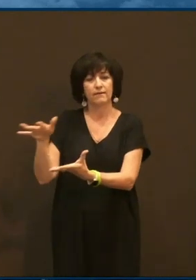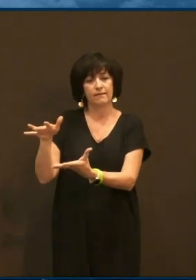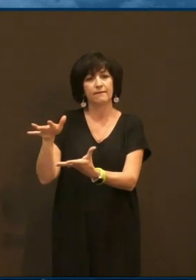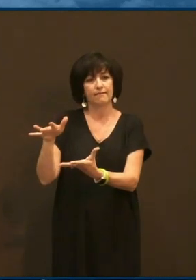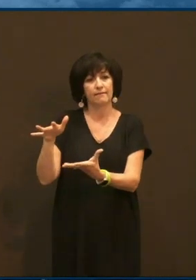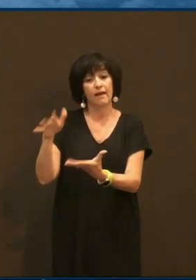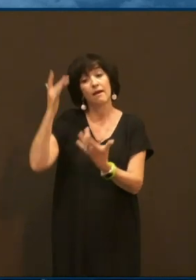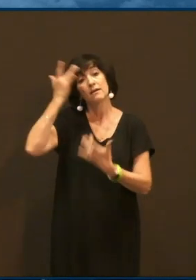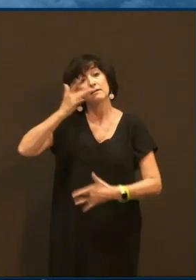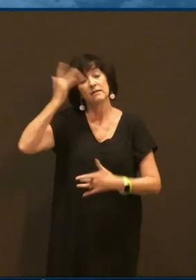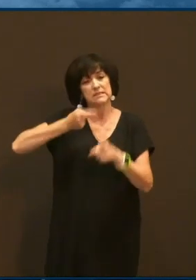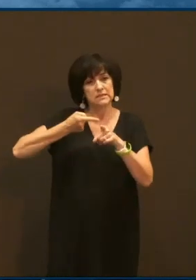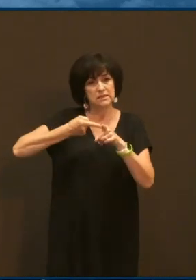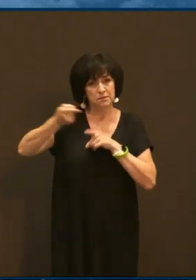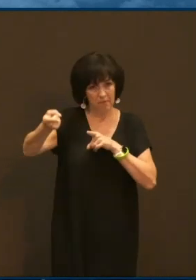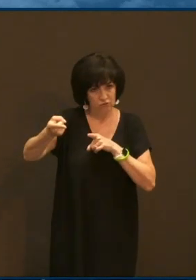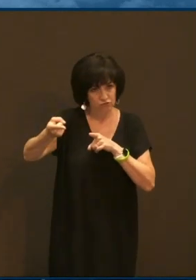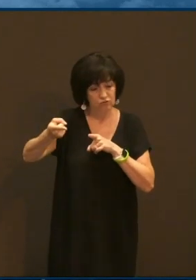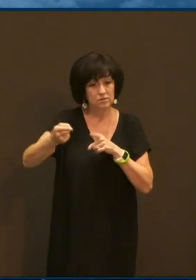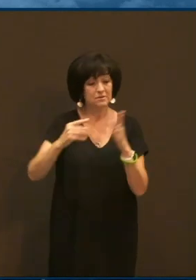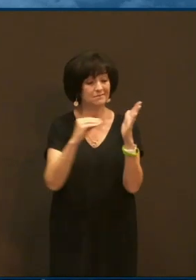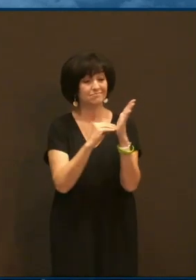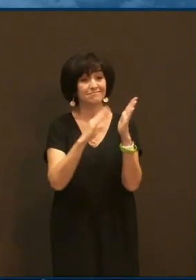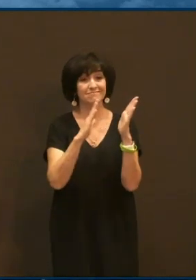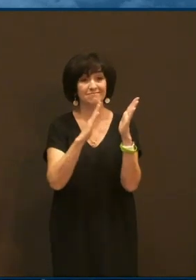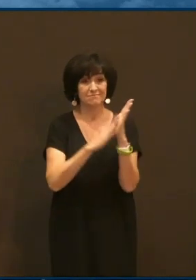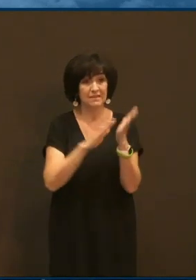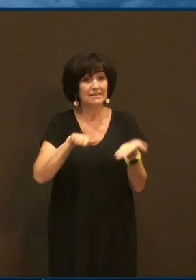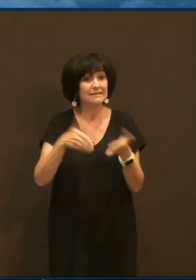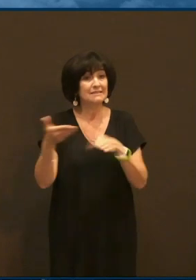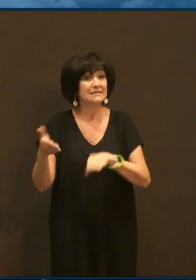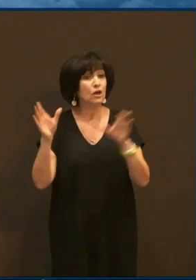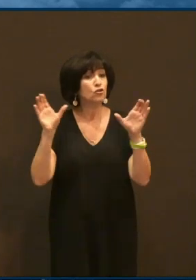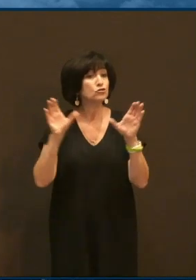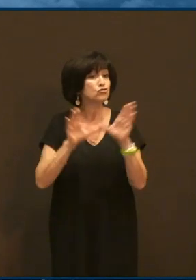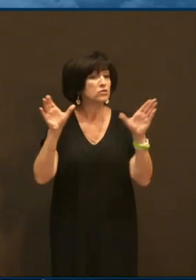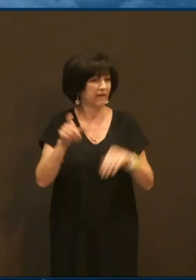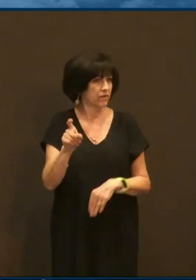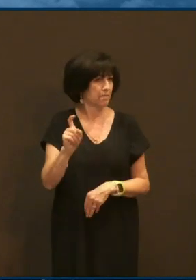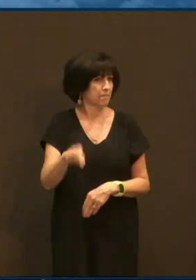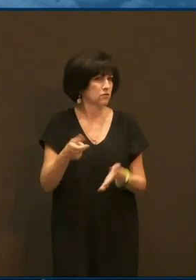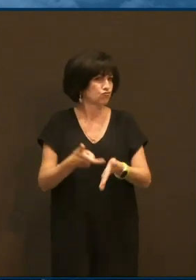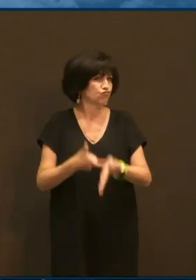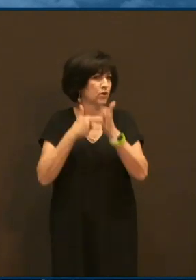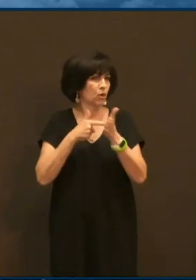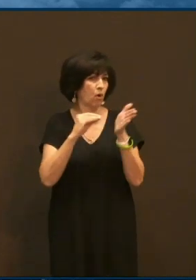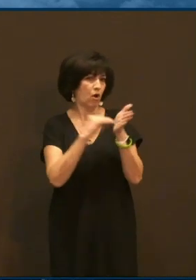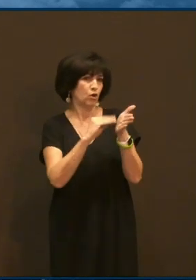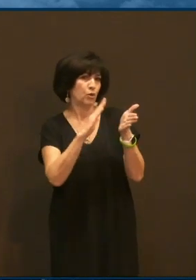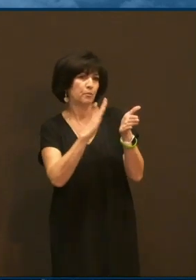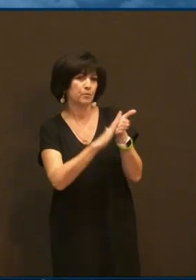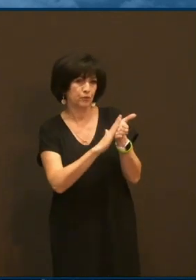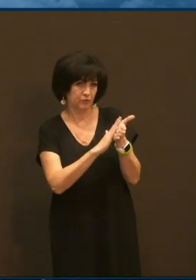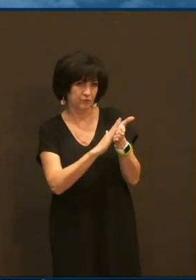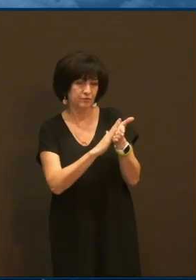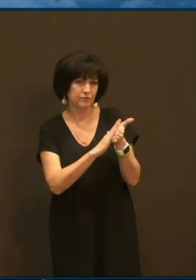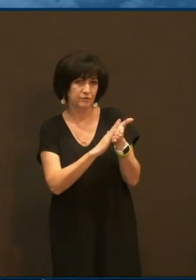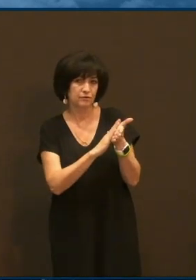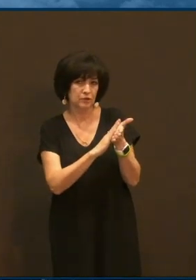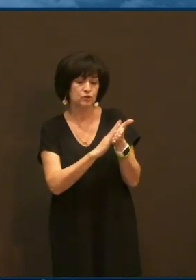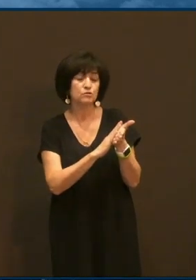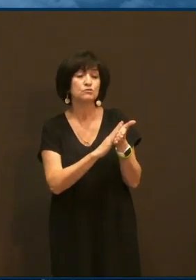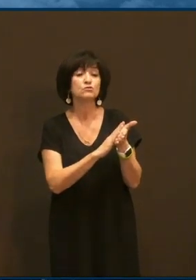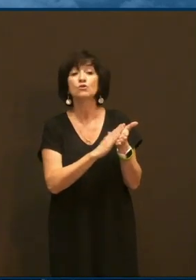death certificate, they're also supposed to put the information in the death certificate. And what we have